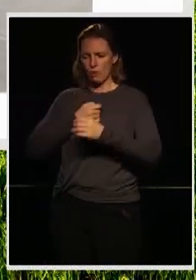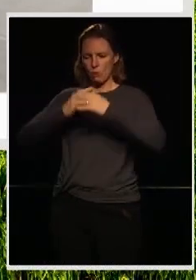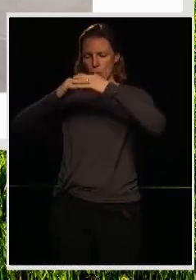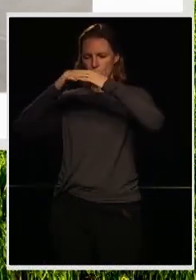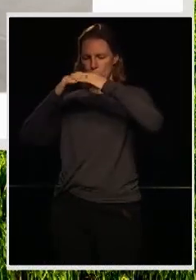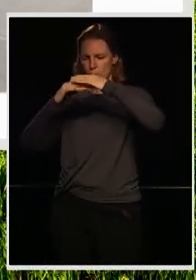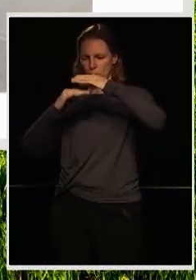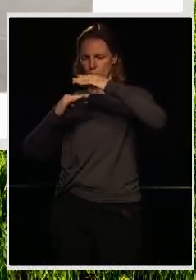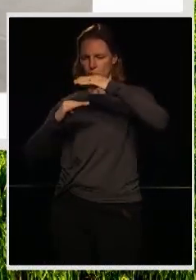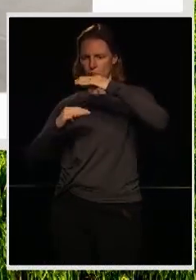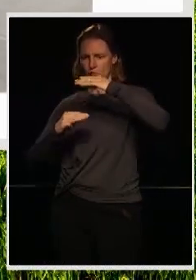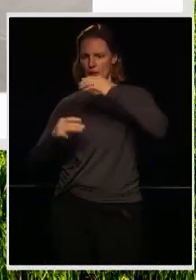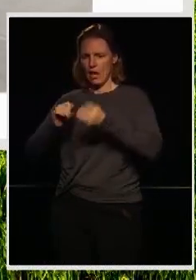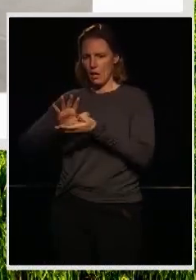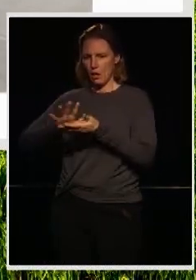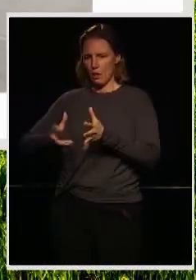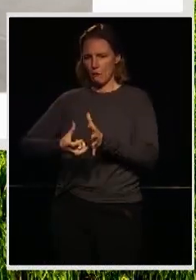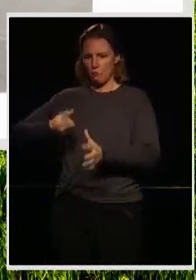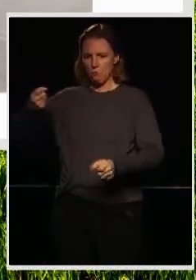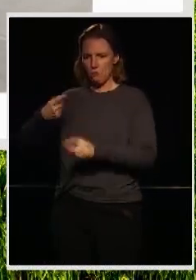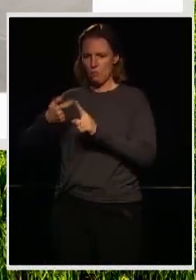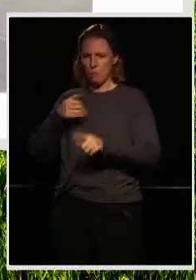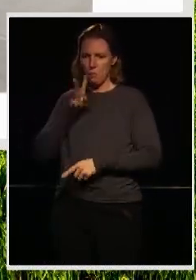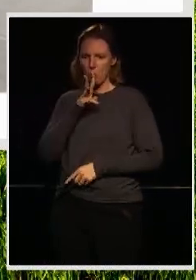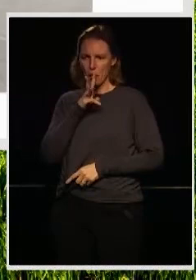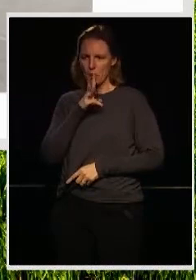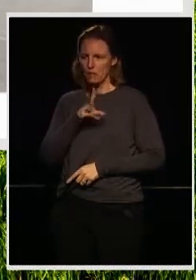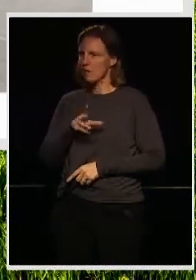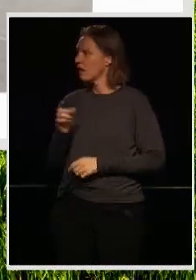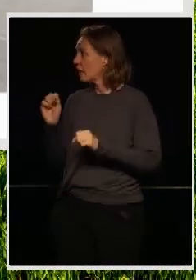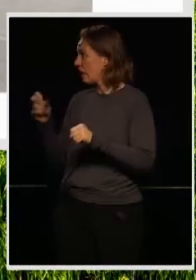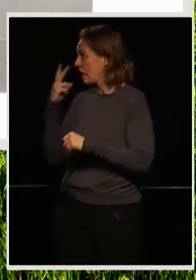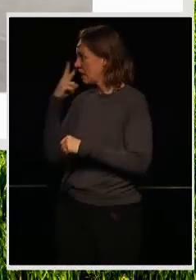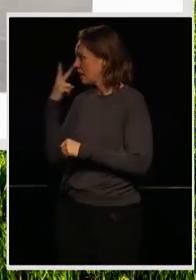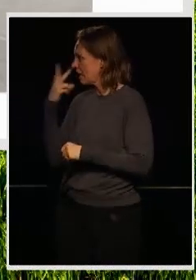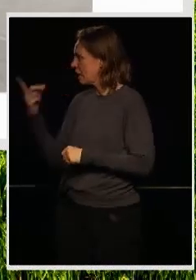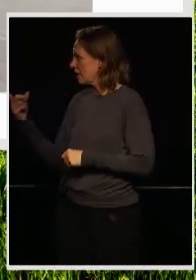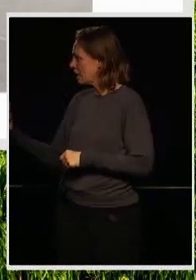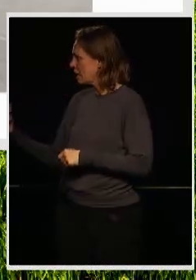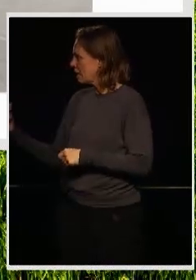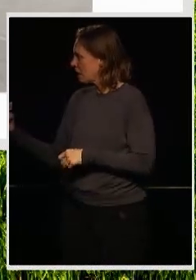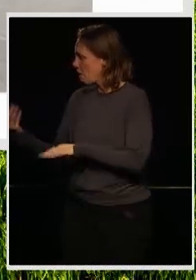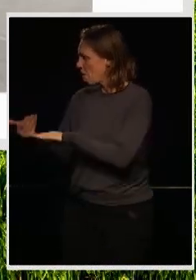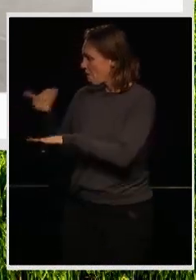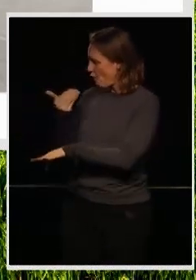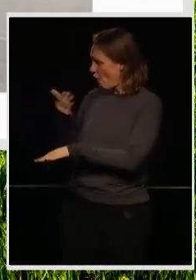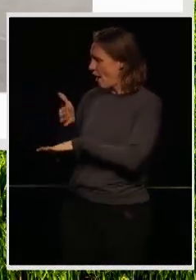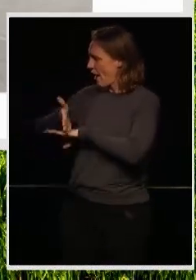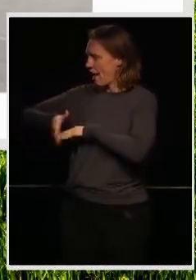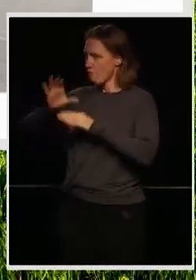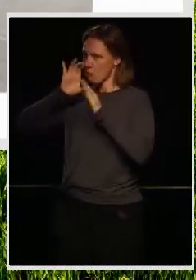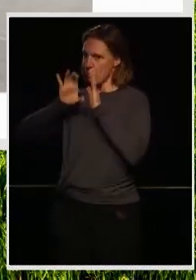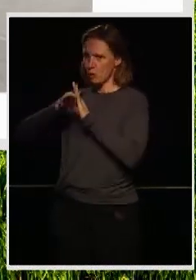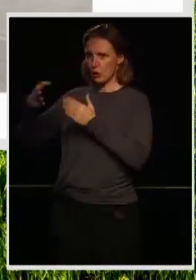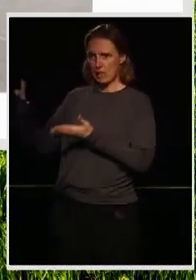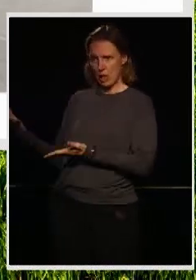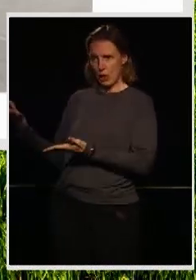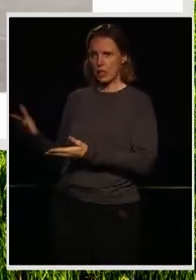precipitate contaminants and remove them completely from the water. As you can see in the before and after pictures